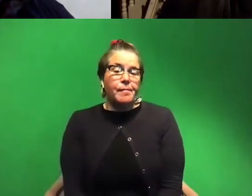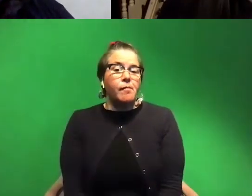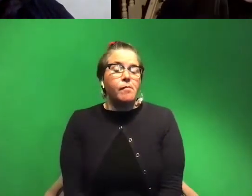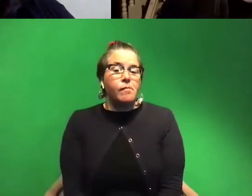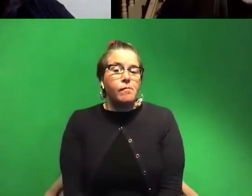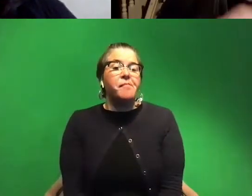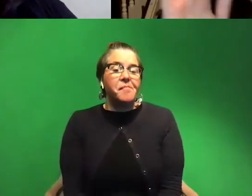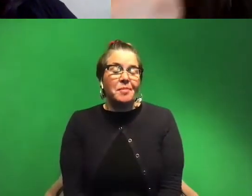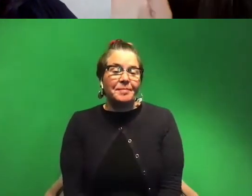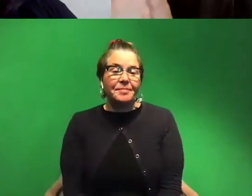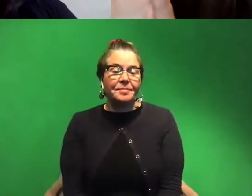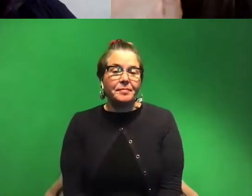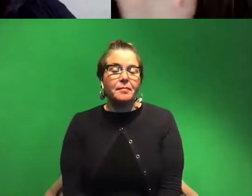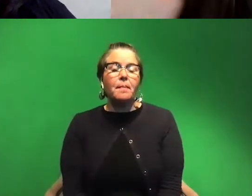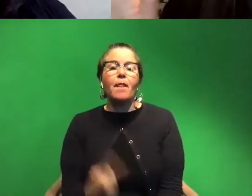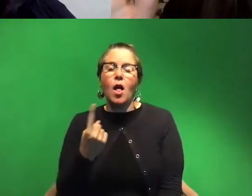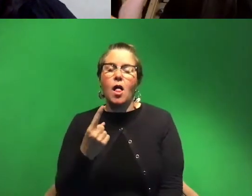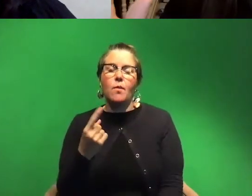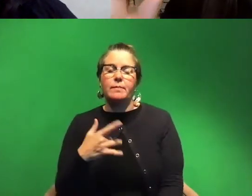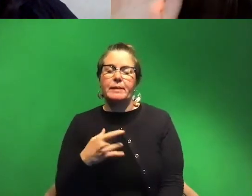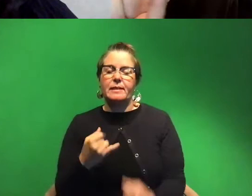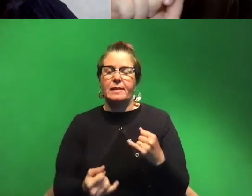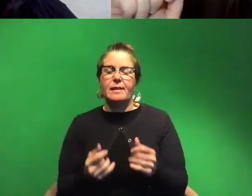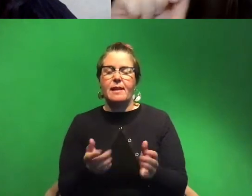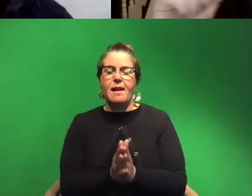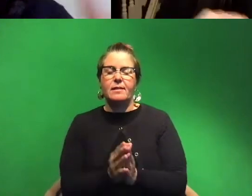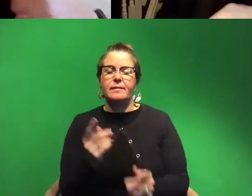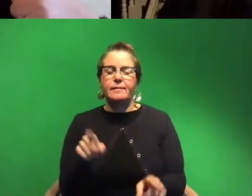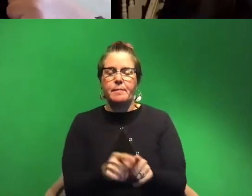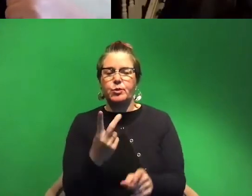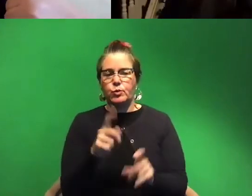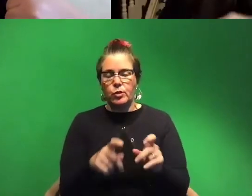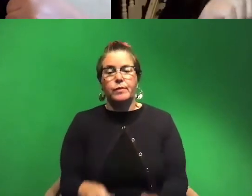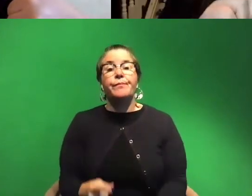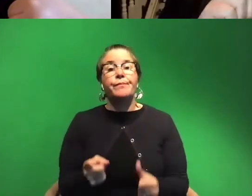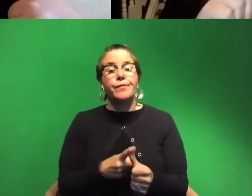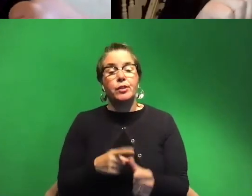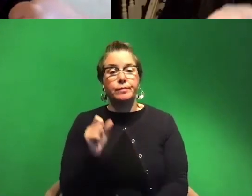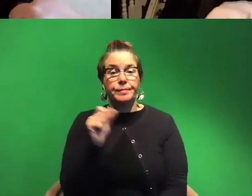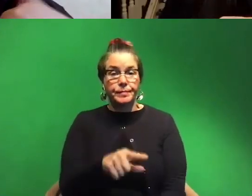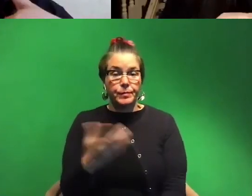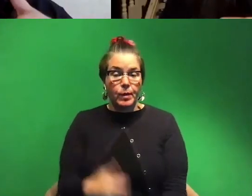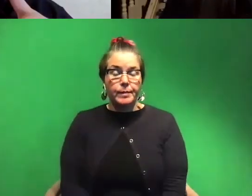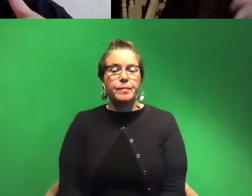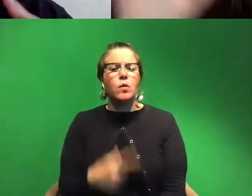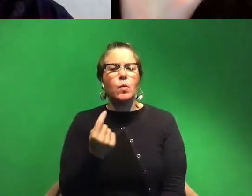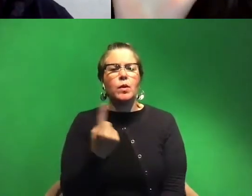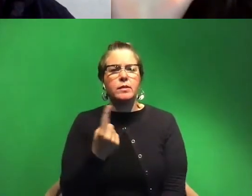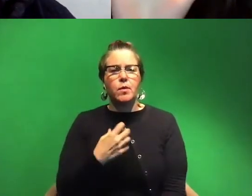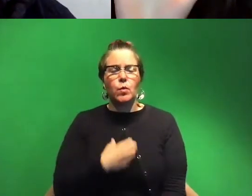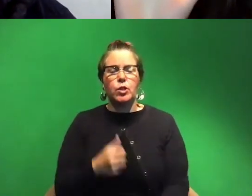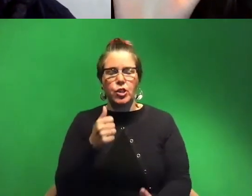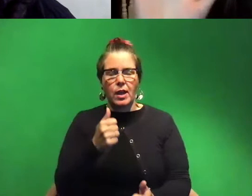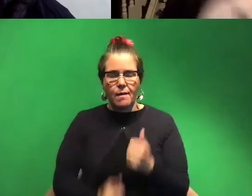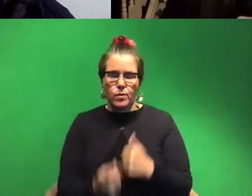Cool. Okay, so we always ask everybody the same 2 questions at the end of these sessions, and the first is, what is something that you wish everybody